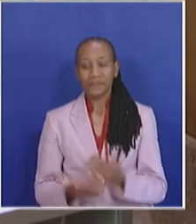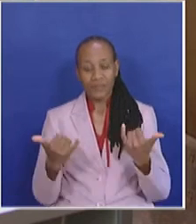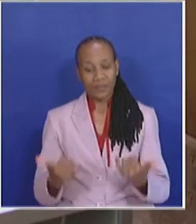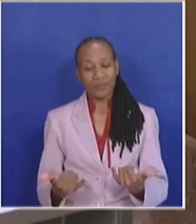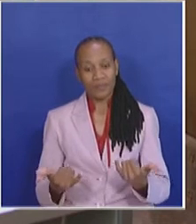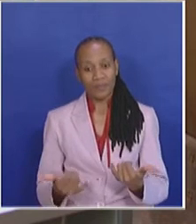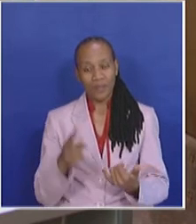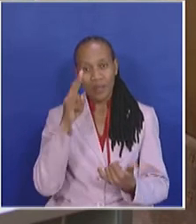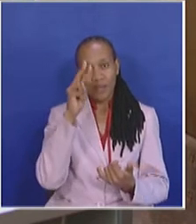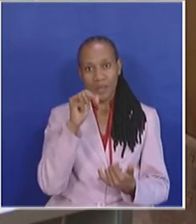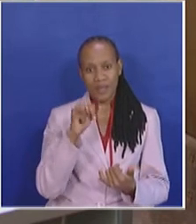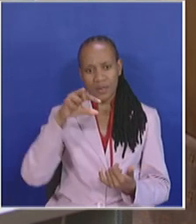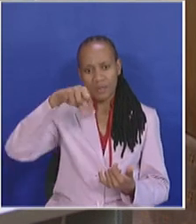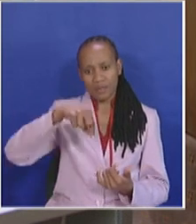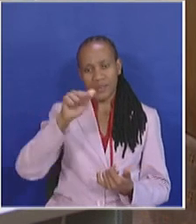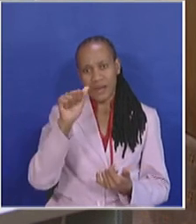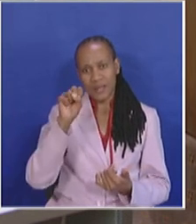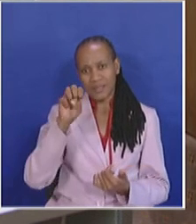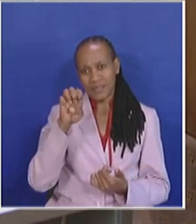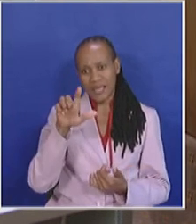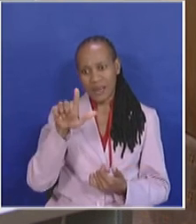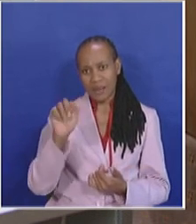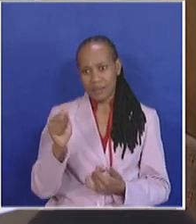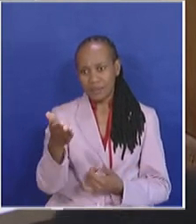Honorable Ngasela.